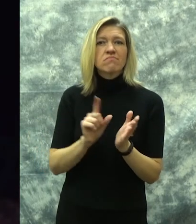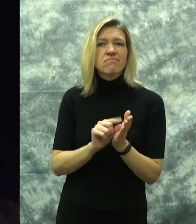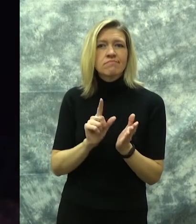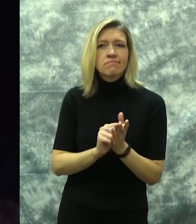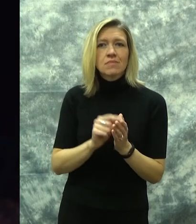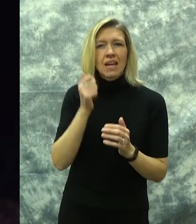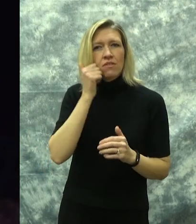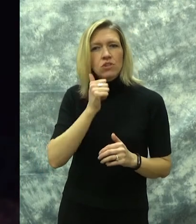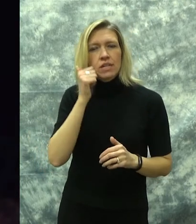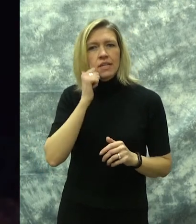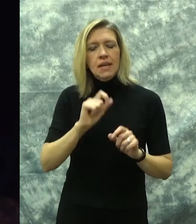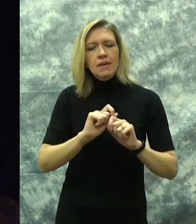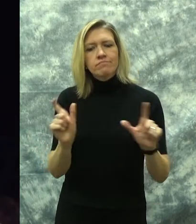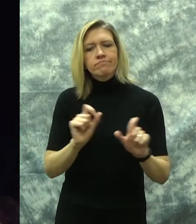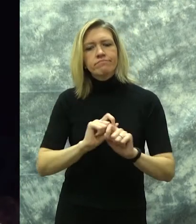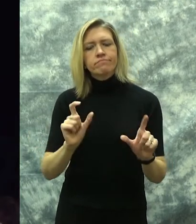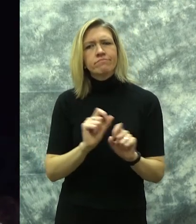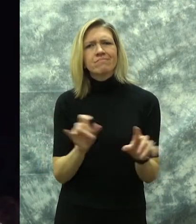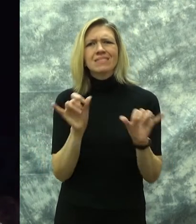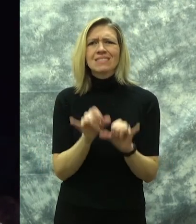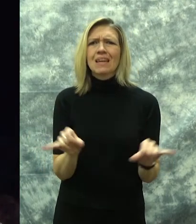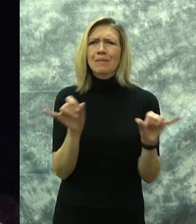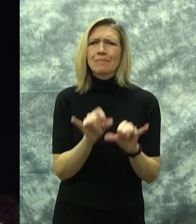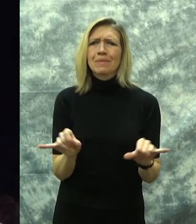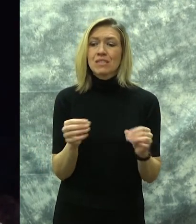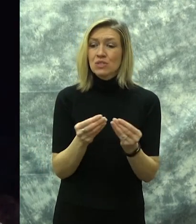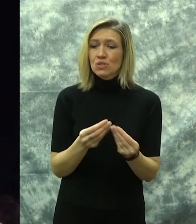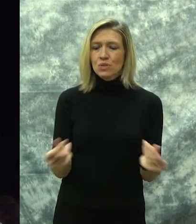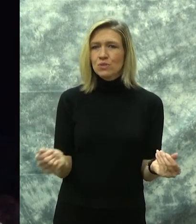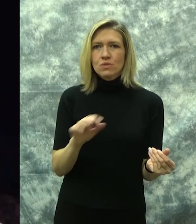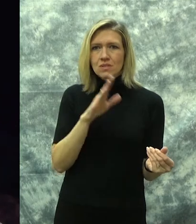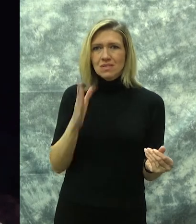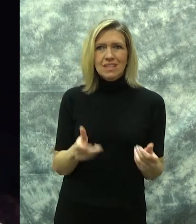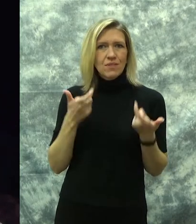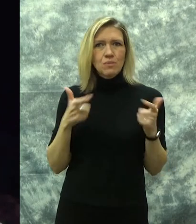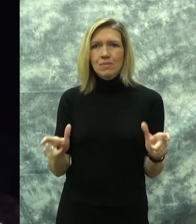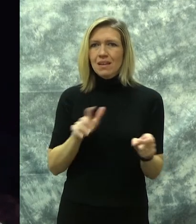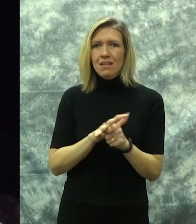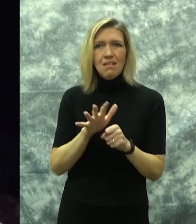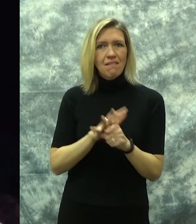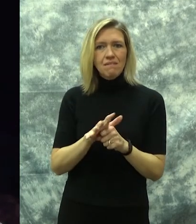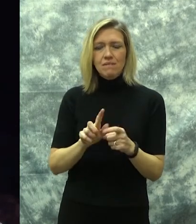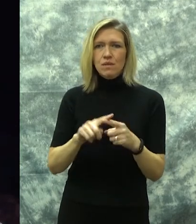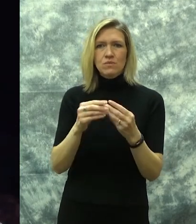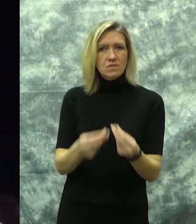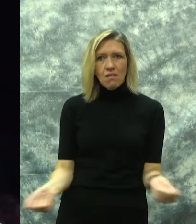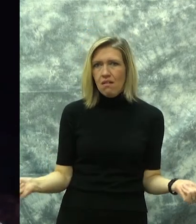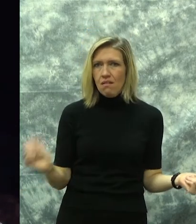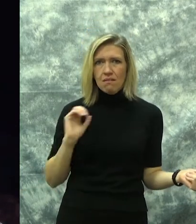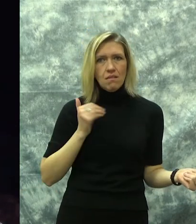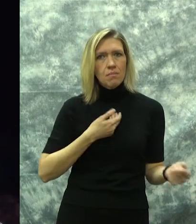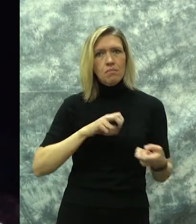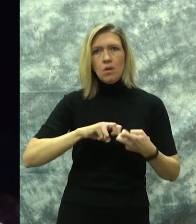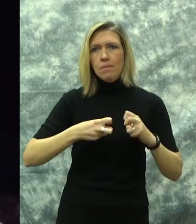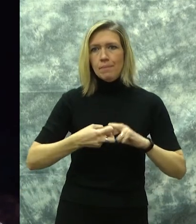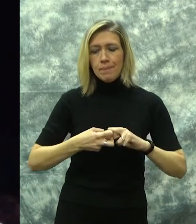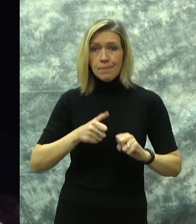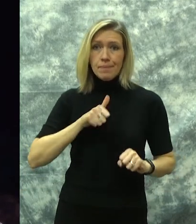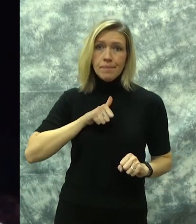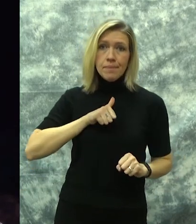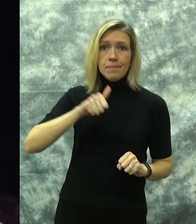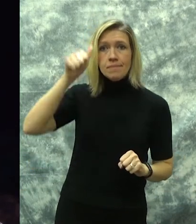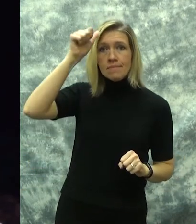solutions never big enough for problems that we face. As a man, as a dad,